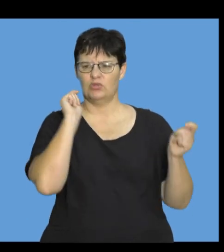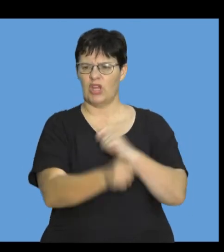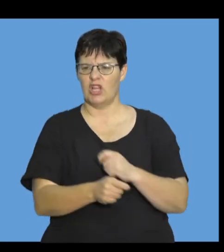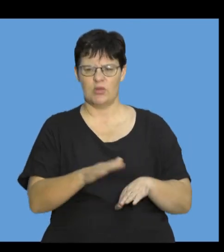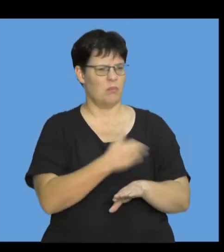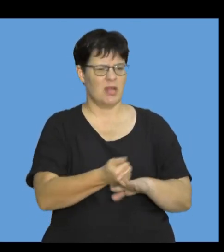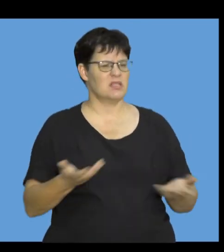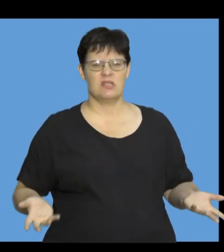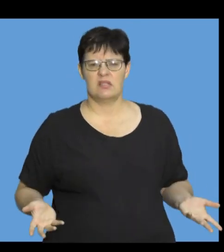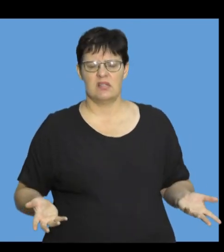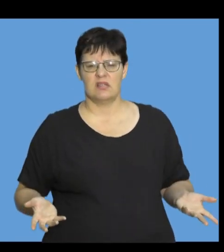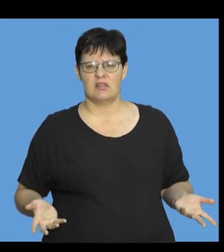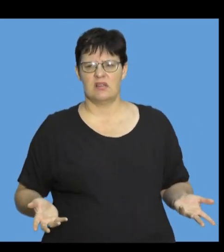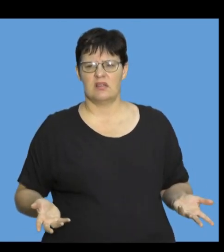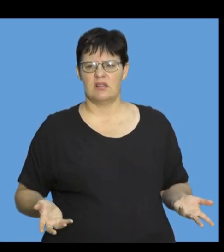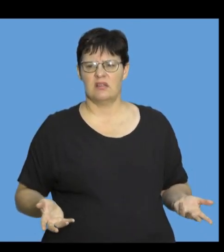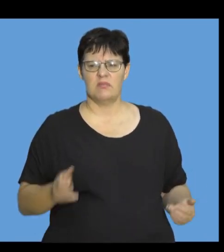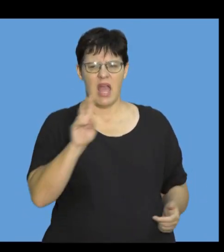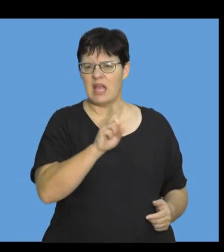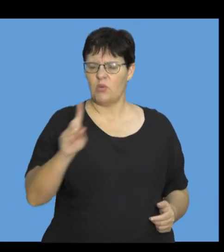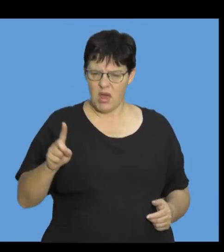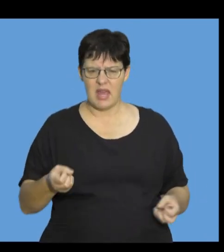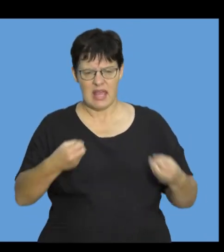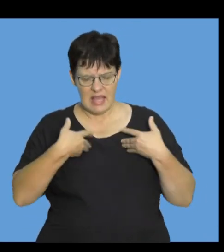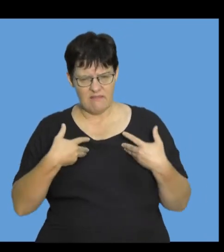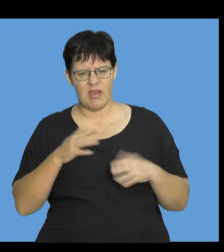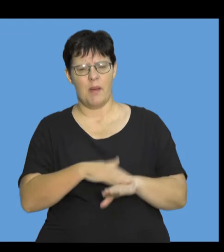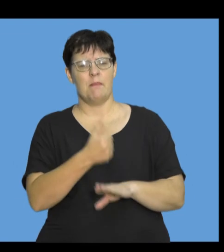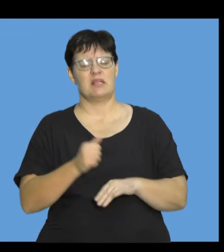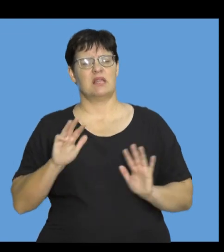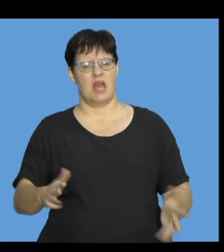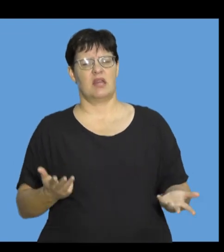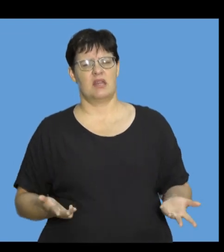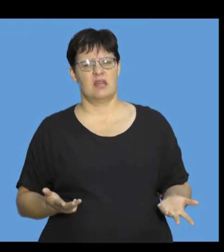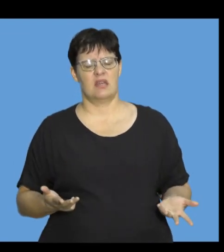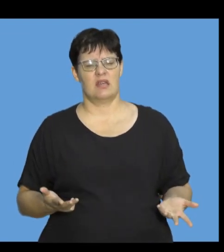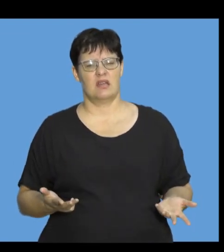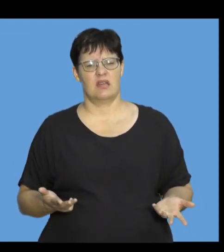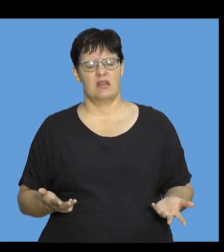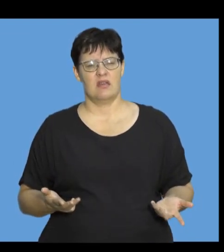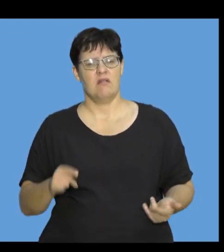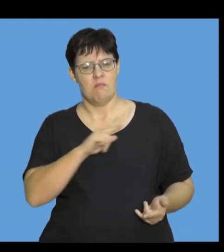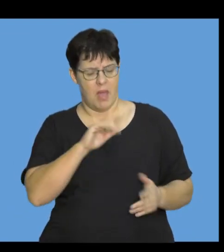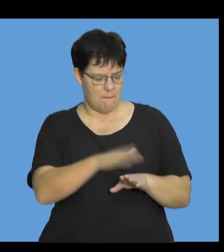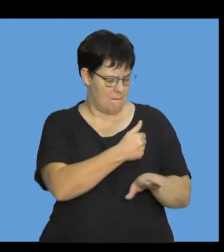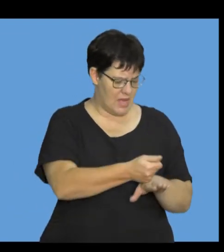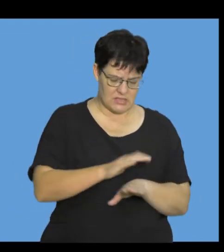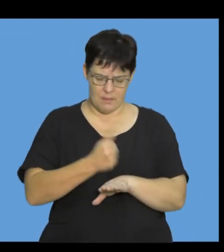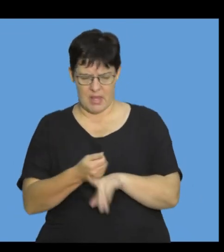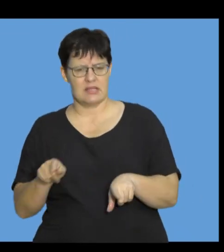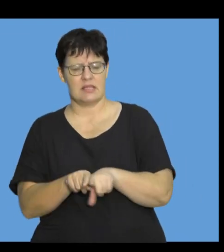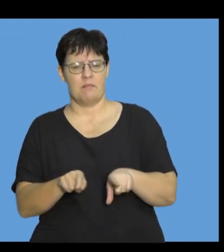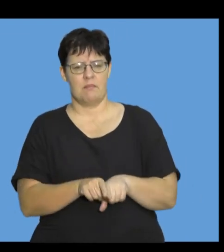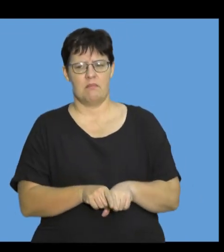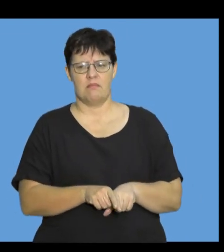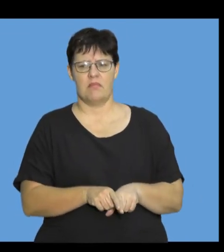am I not changing these bases? Because already 81 gives me the base of 9. So you can already see that my bases